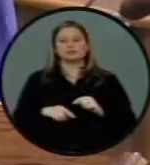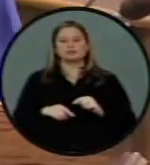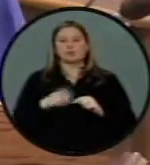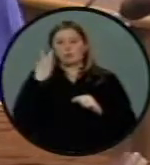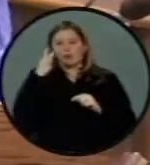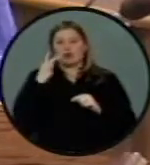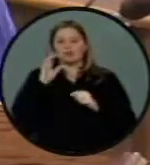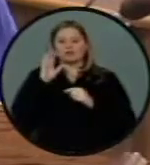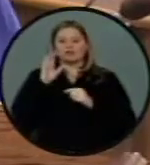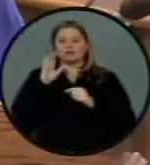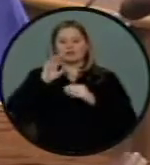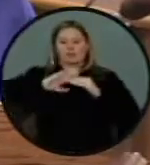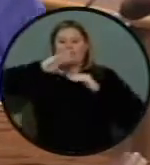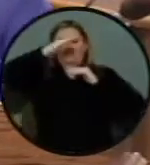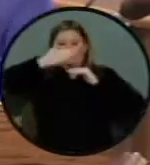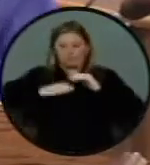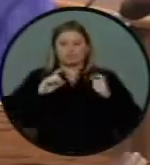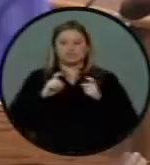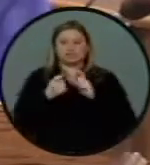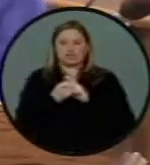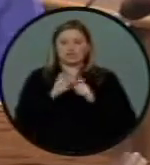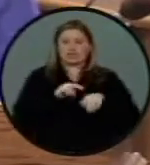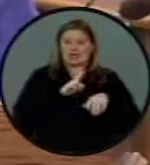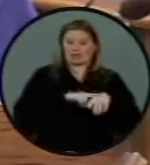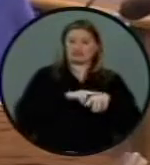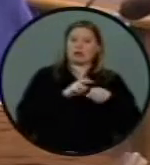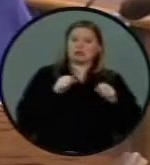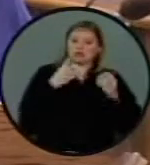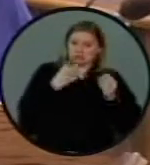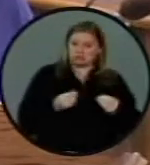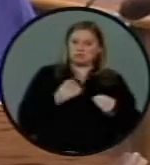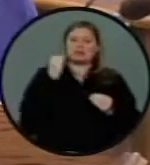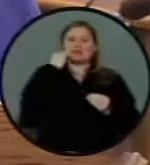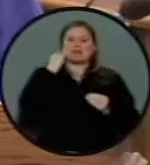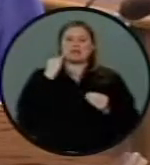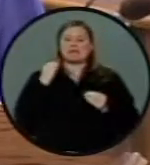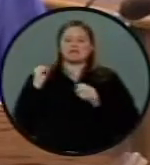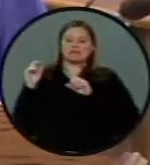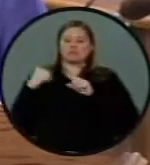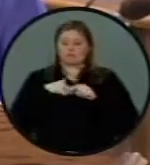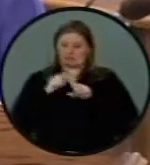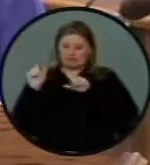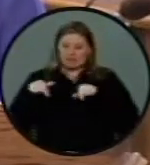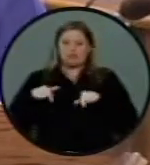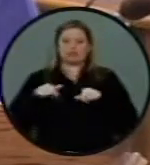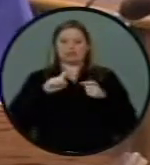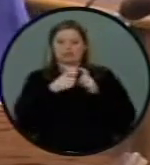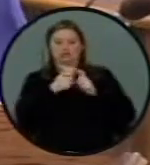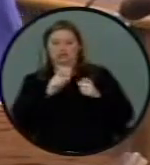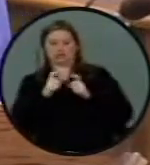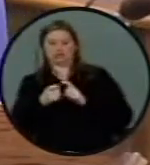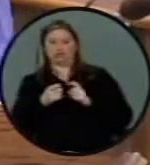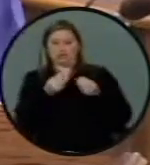manage flows of water as it did under natural conditions, and what will invariably happen will be